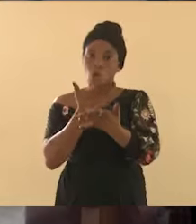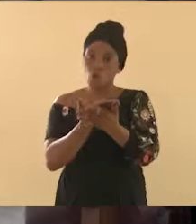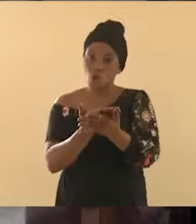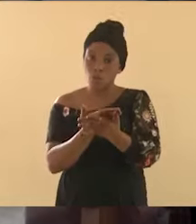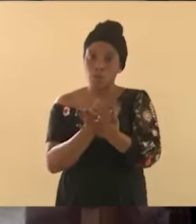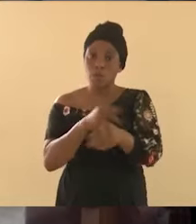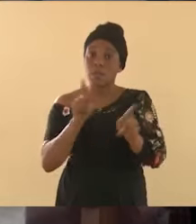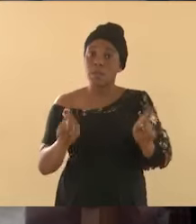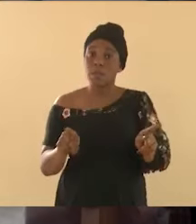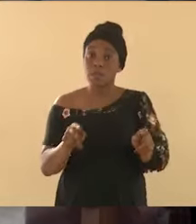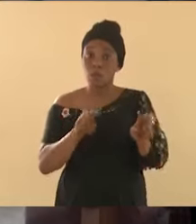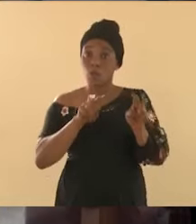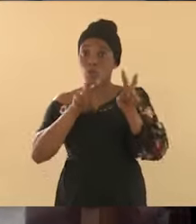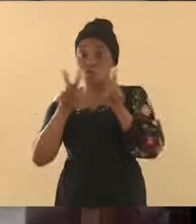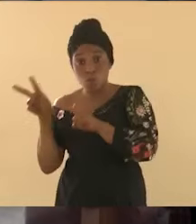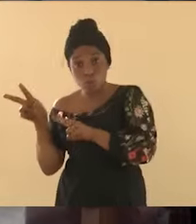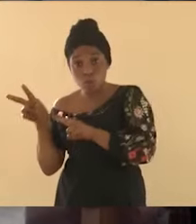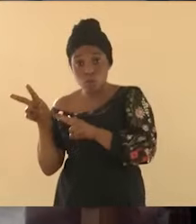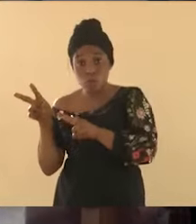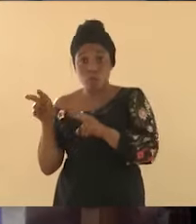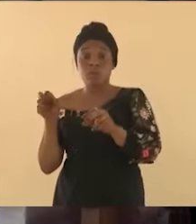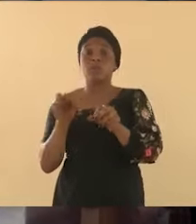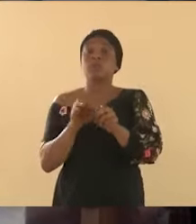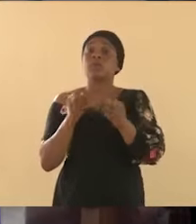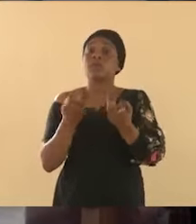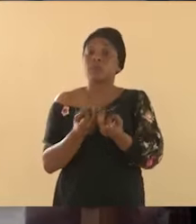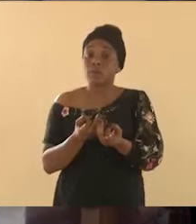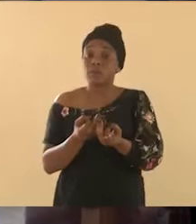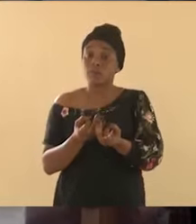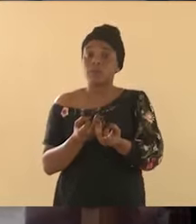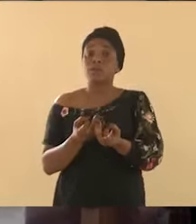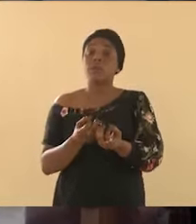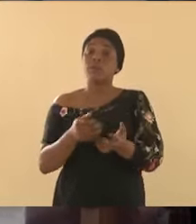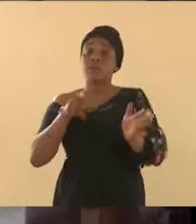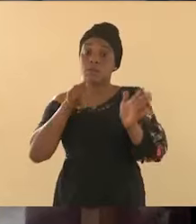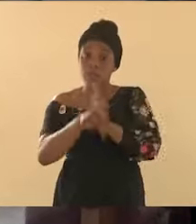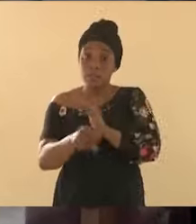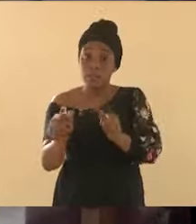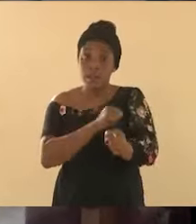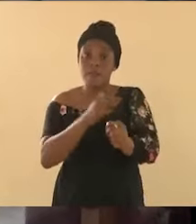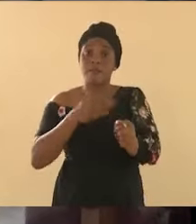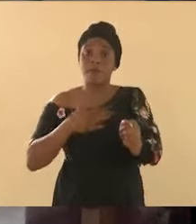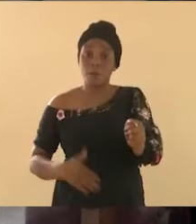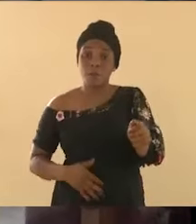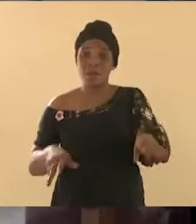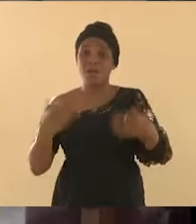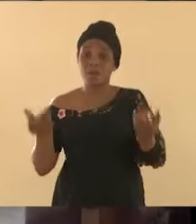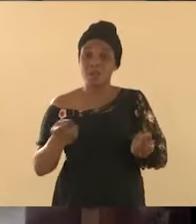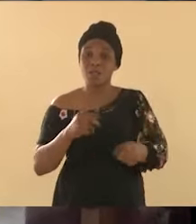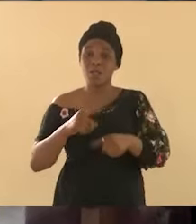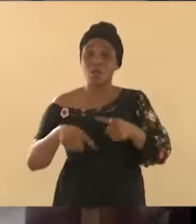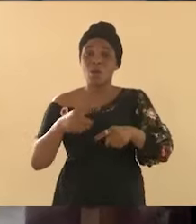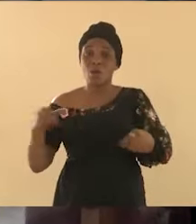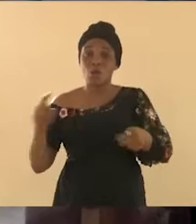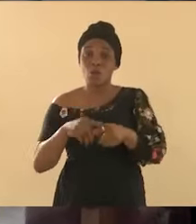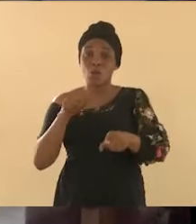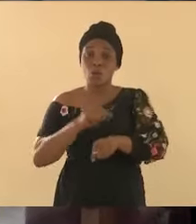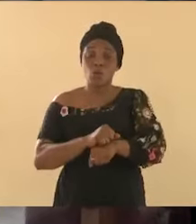will still work out. But the person says, look, the bandits came and killed everybody. How is it going to work